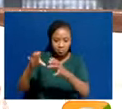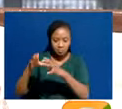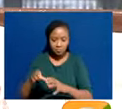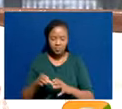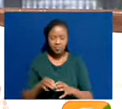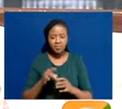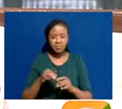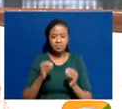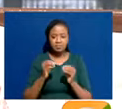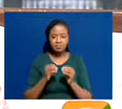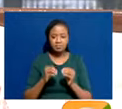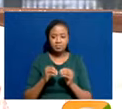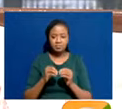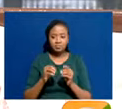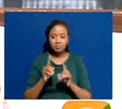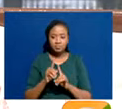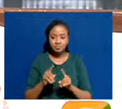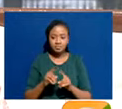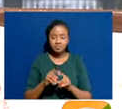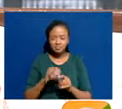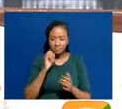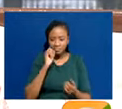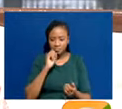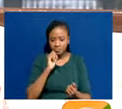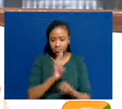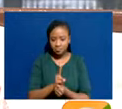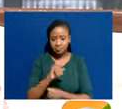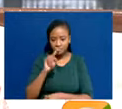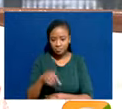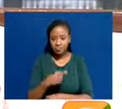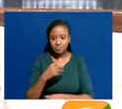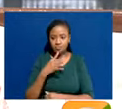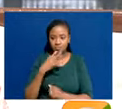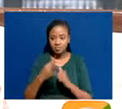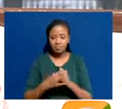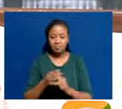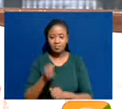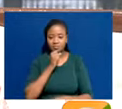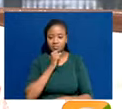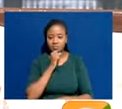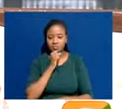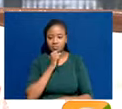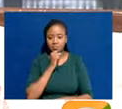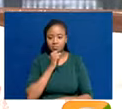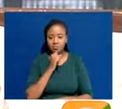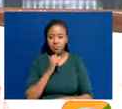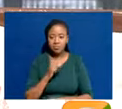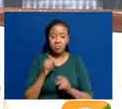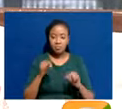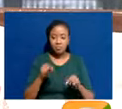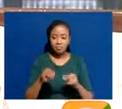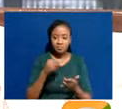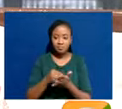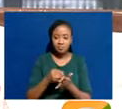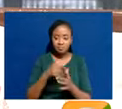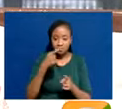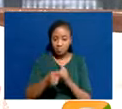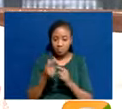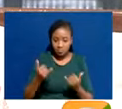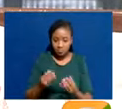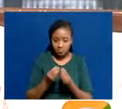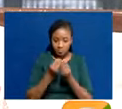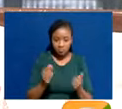week, let them start planting. 12,950. That's still our target. So with this financially that's passing, remember, these are